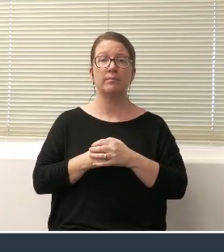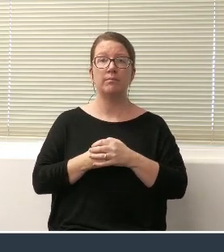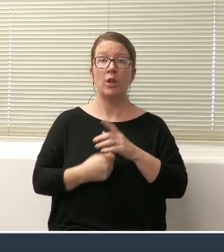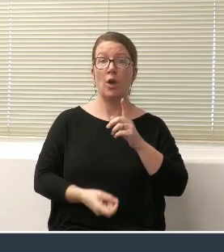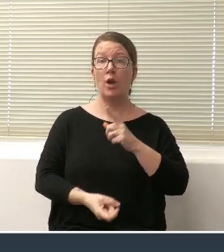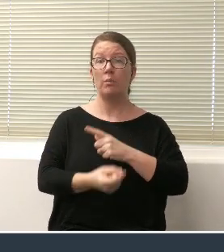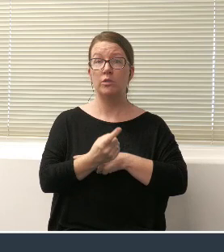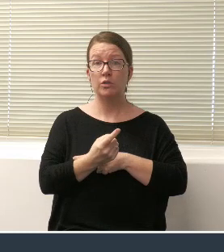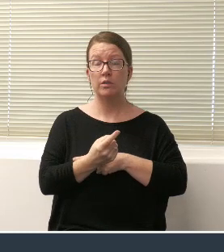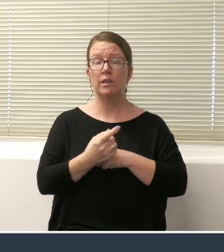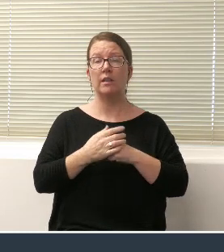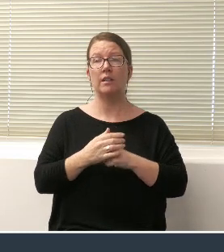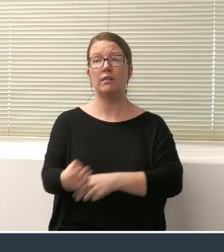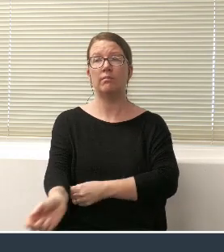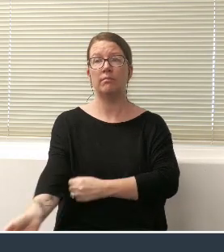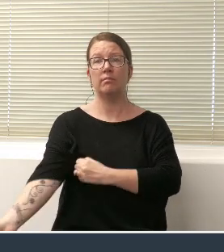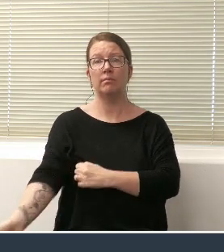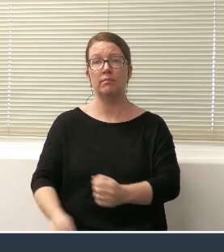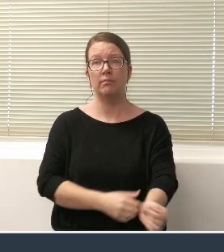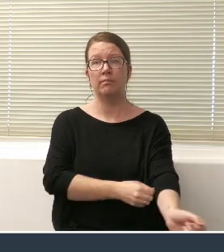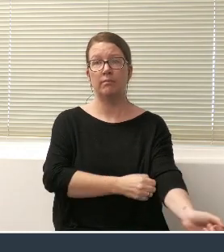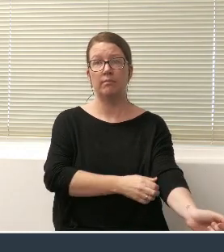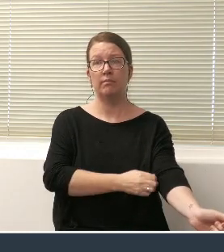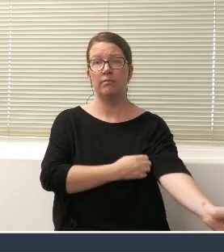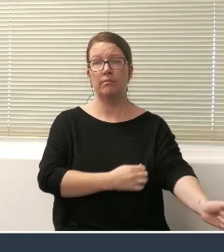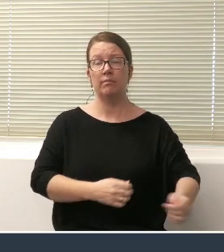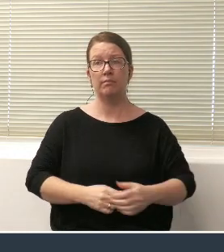an opportunity to put some